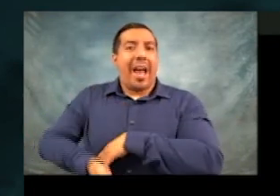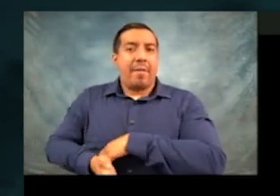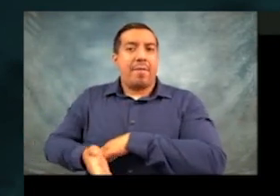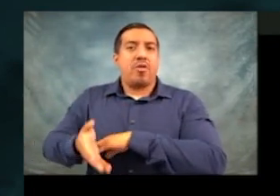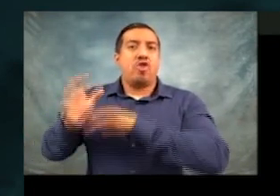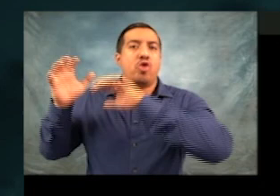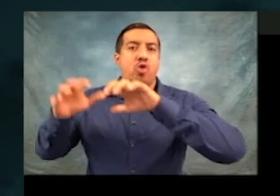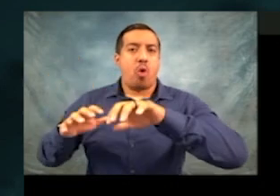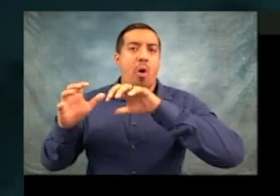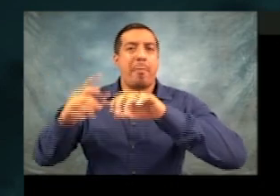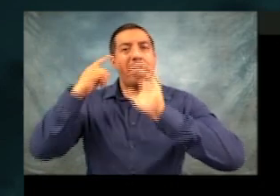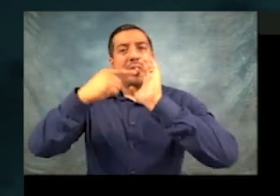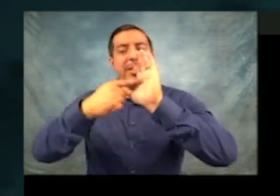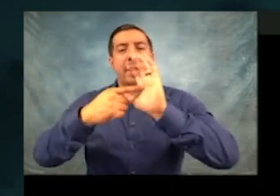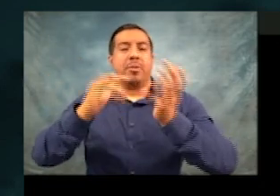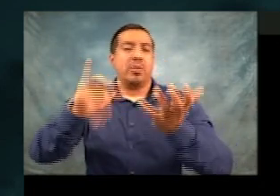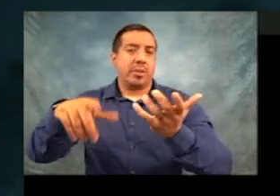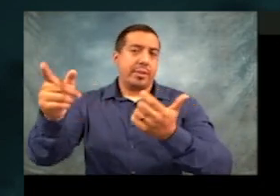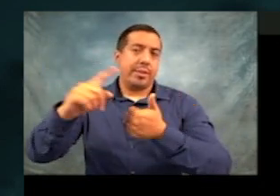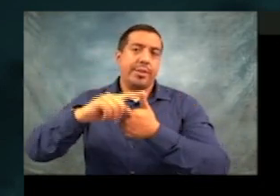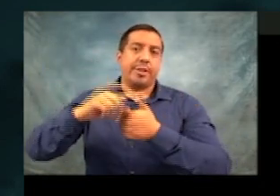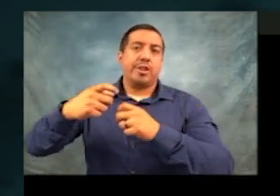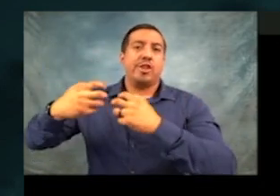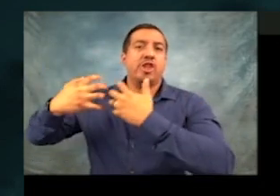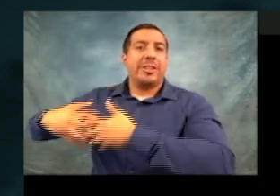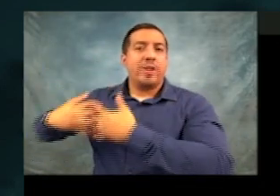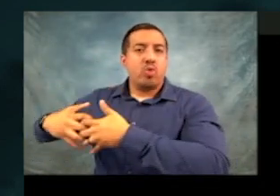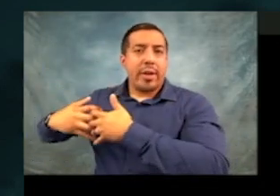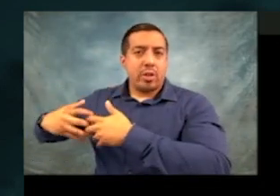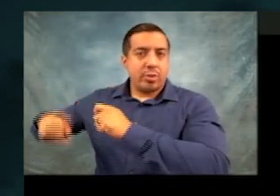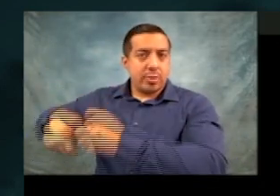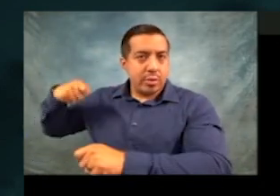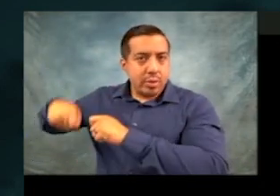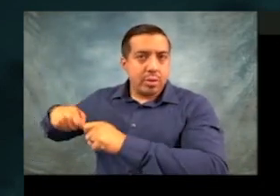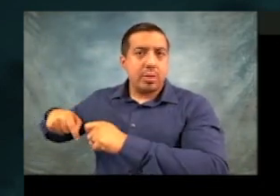storm from things such as generators,